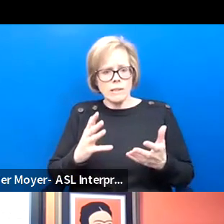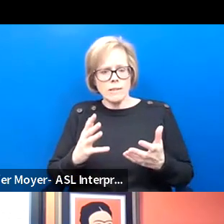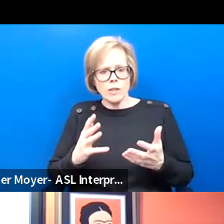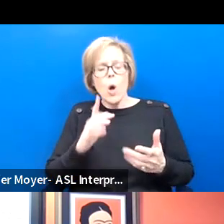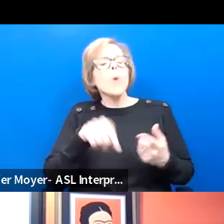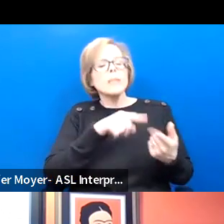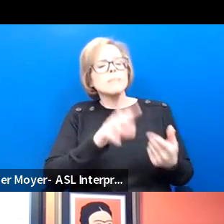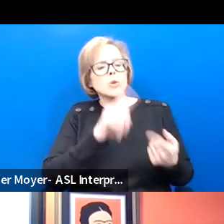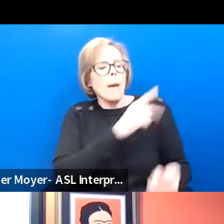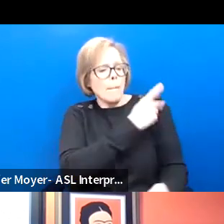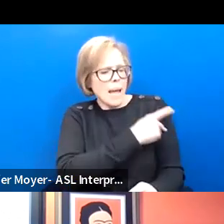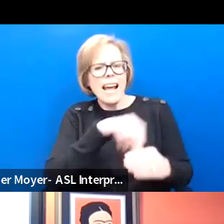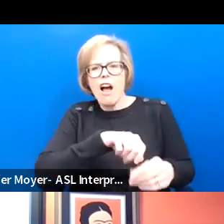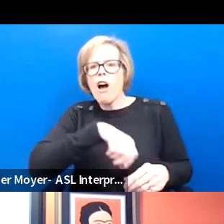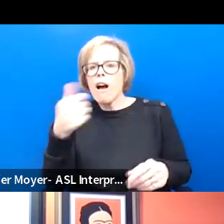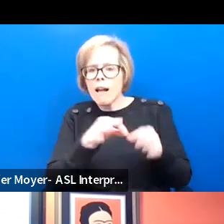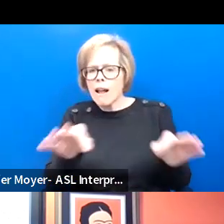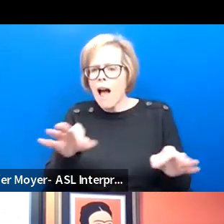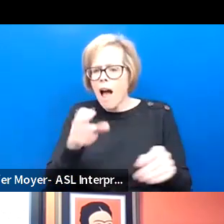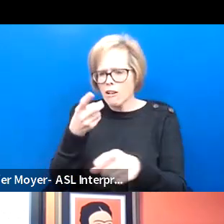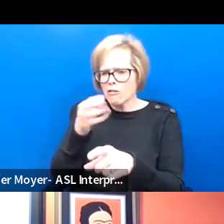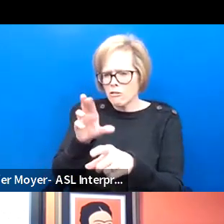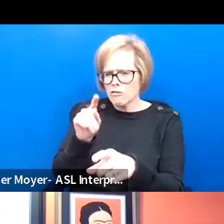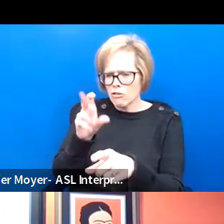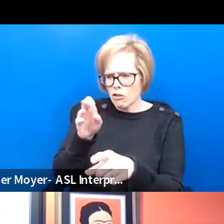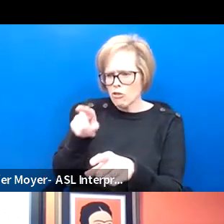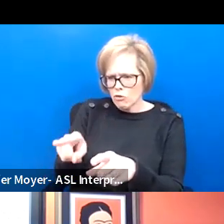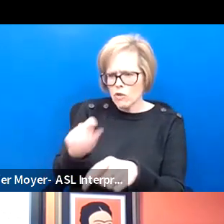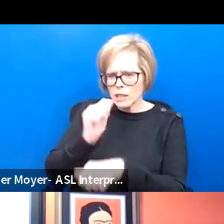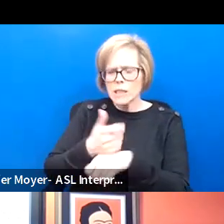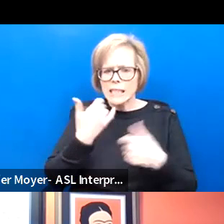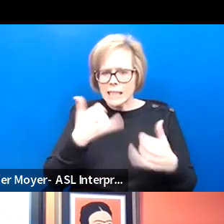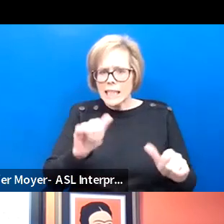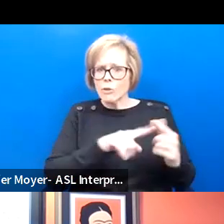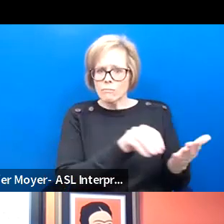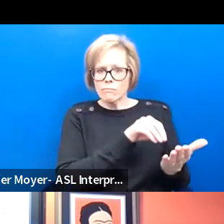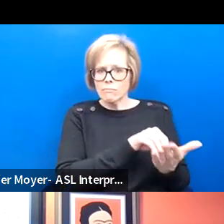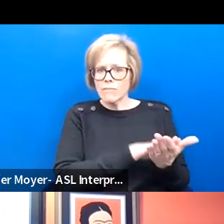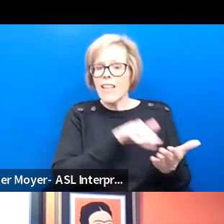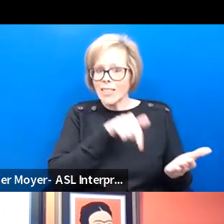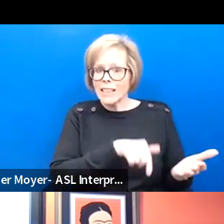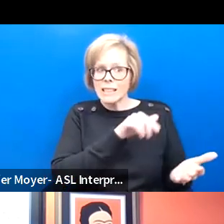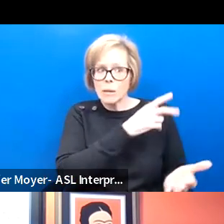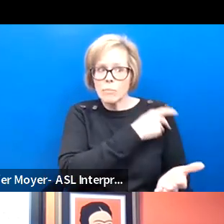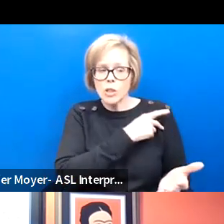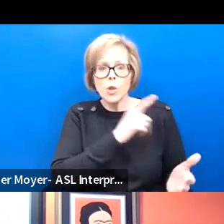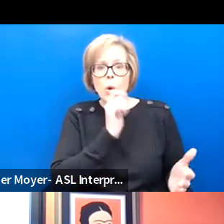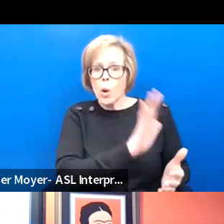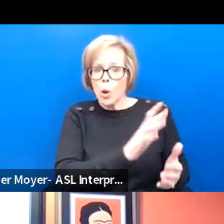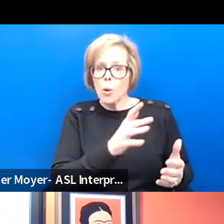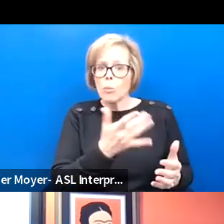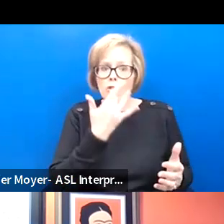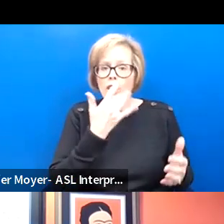in another language, and Dr. Tucker, I think you have this set up, you still have to document that this was an LEP whose preferred language was